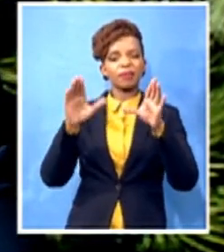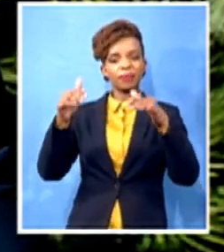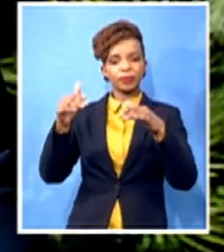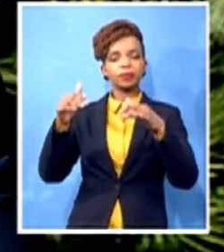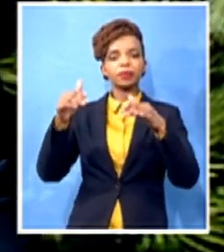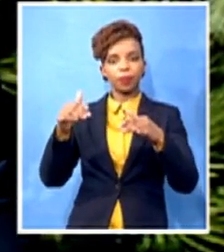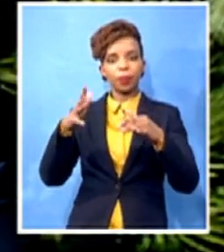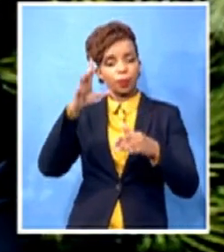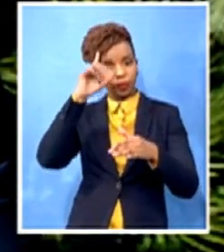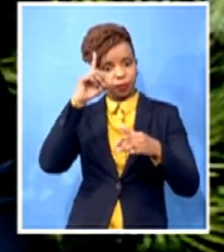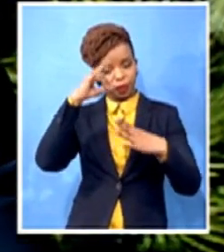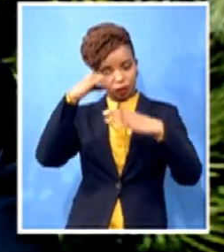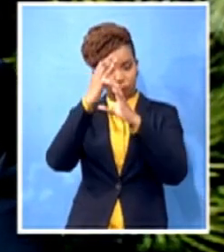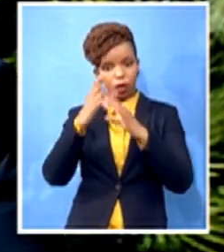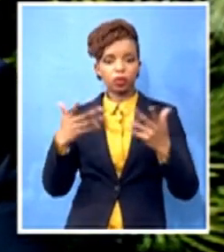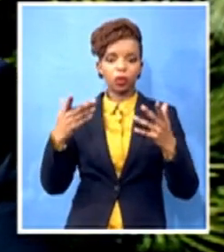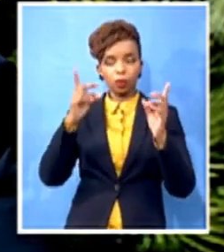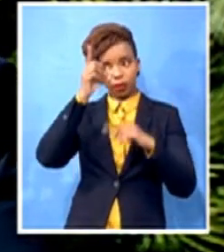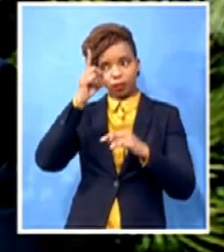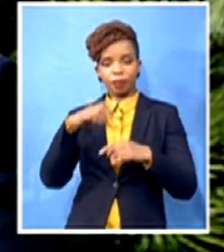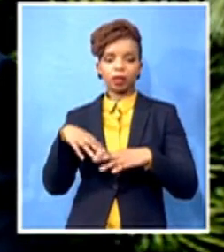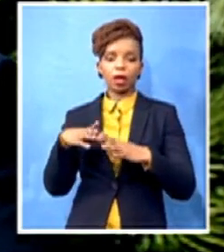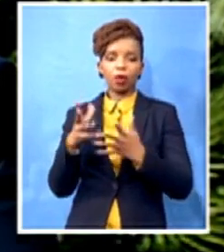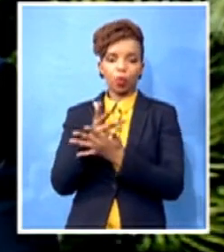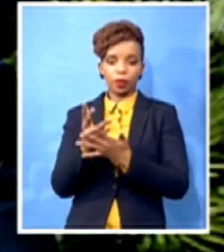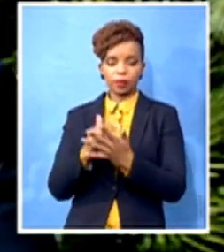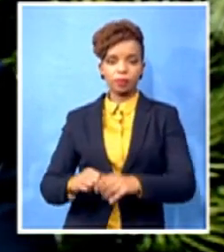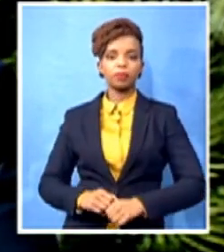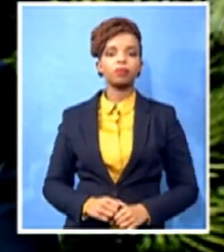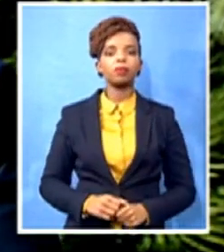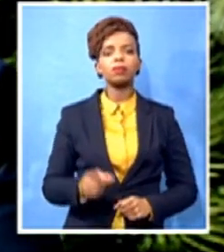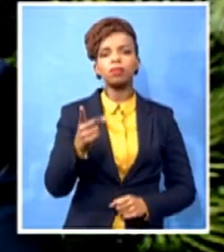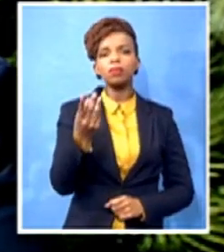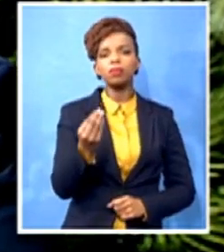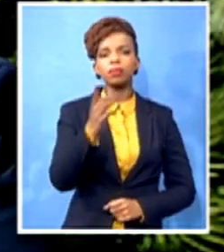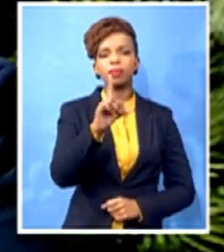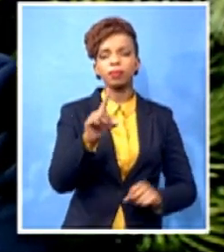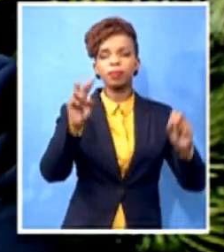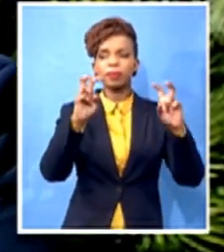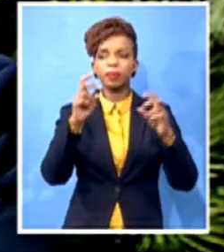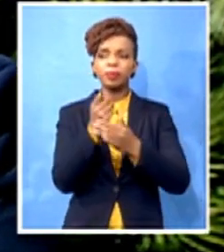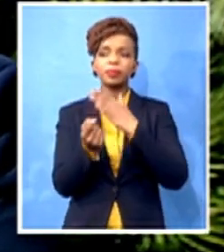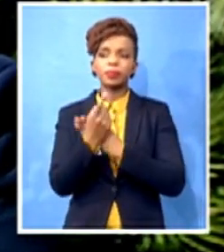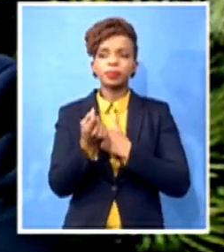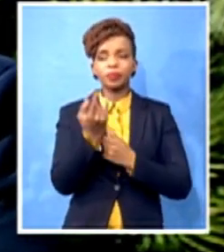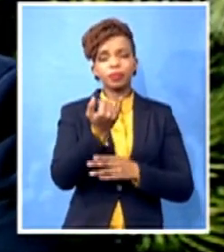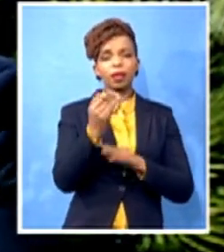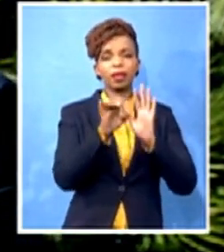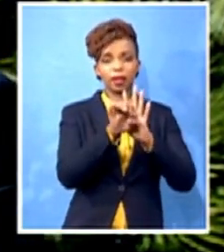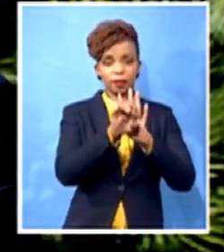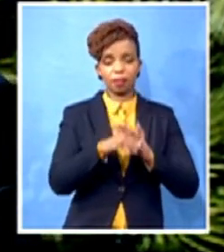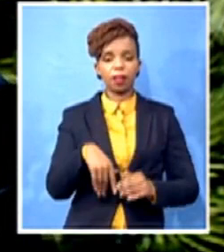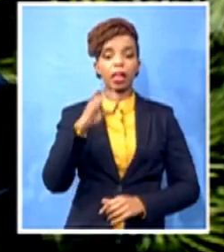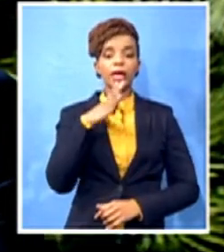appear to limit itself to issues of legality. So, for example, a council meeting must be called in order